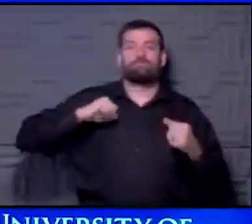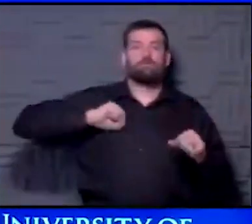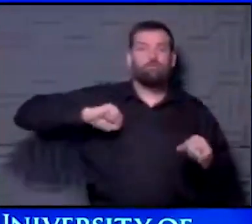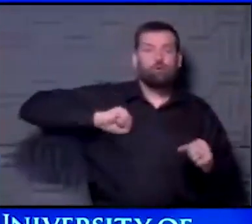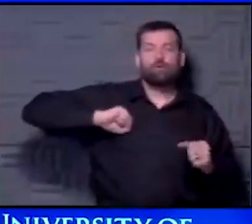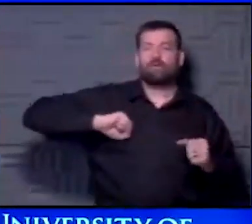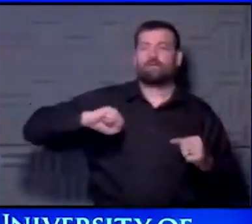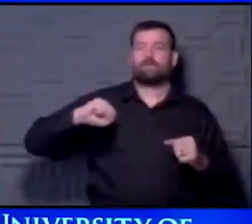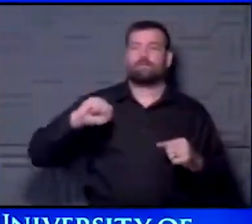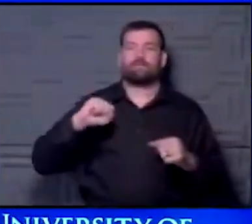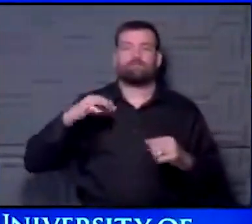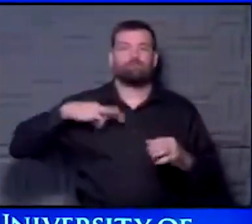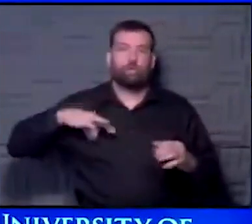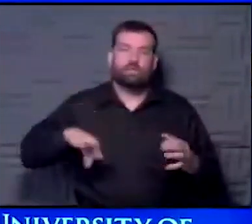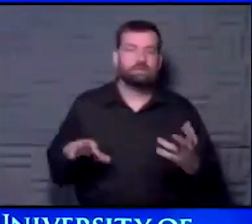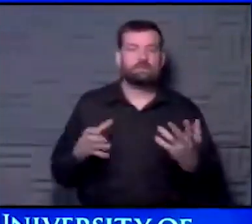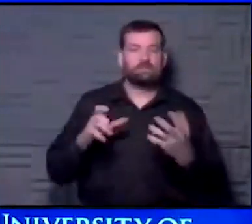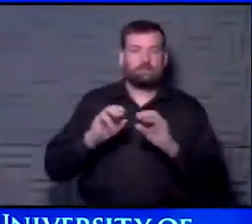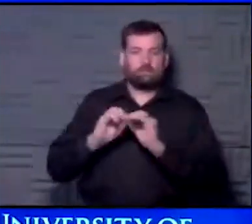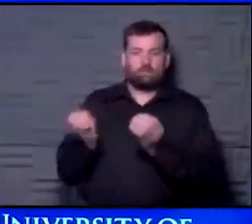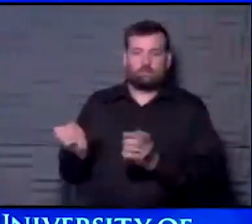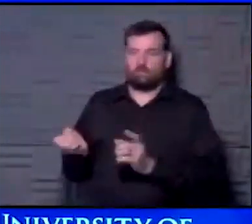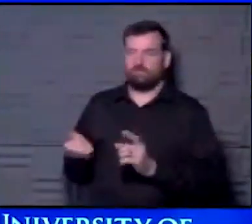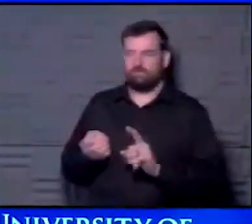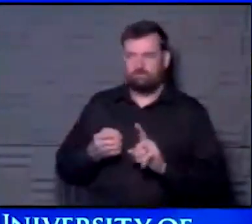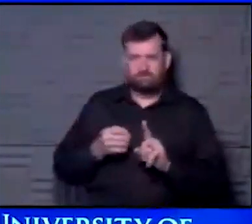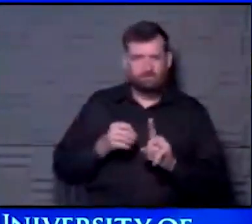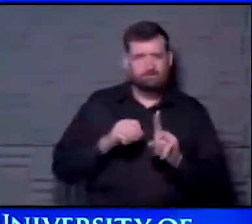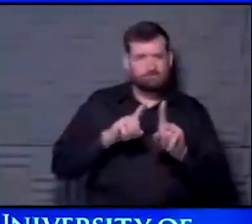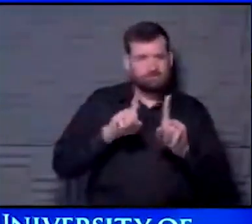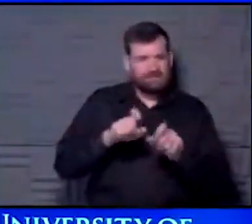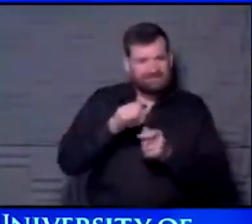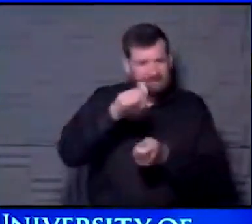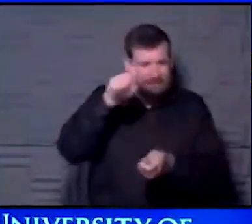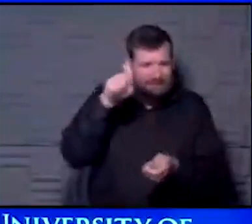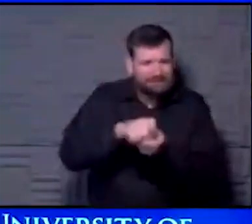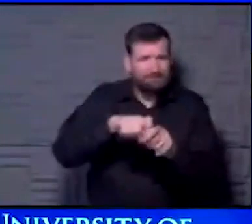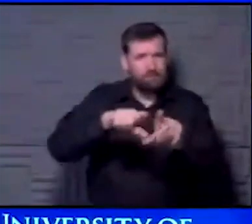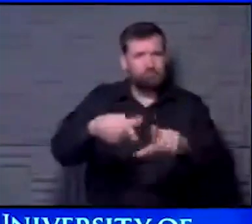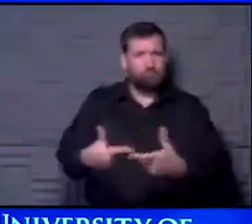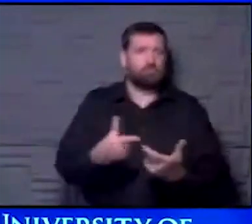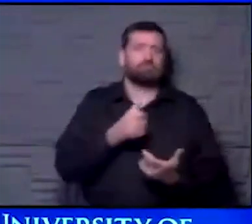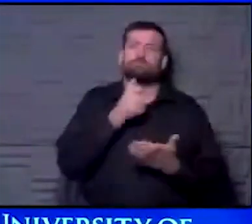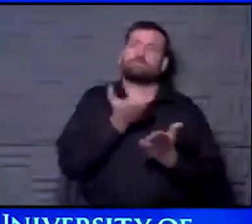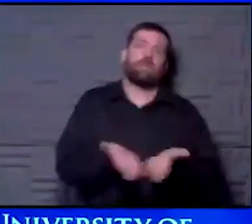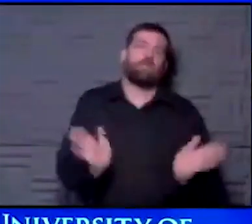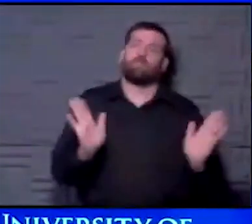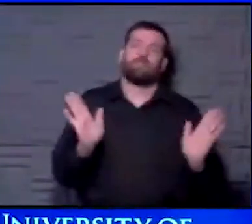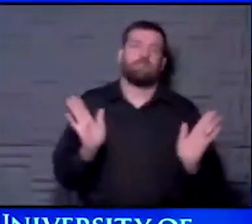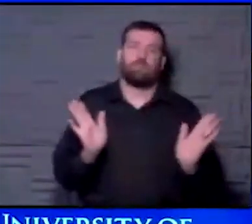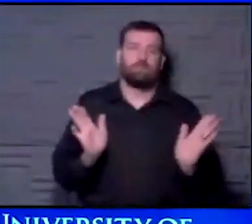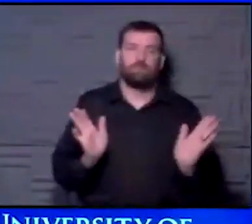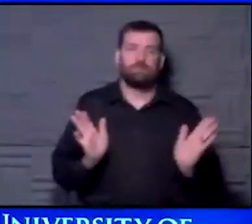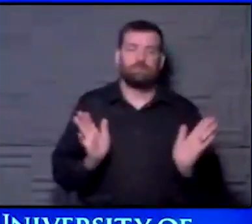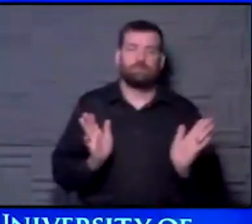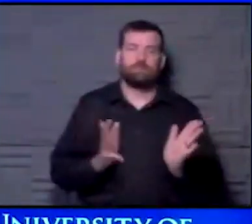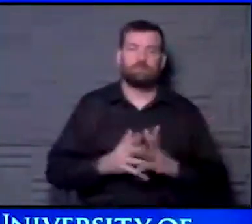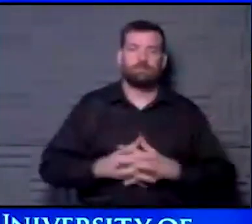fraternity houses or off-campus housing, well, I'm testing a very select population of kids, because,